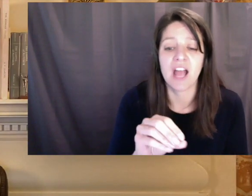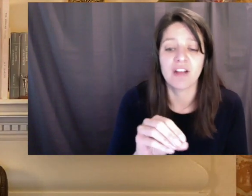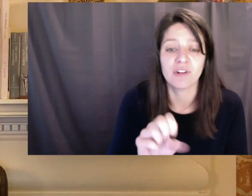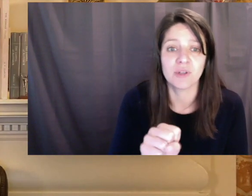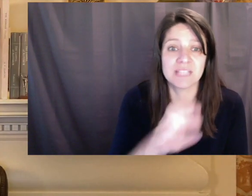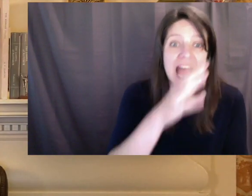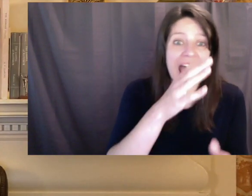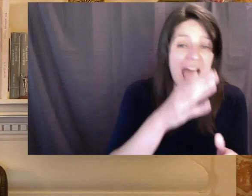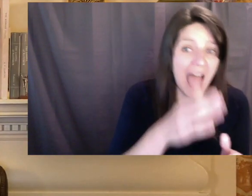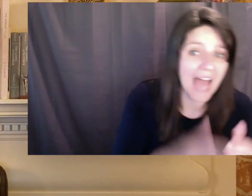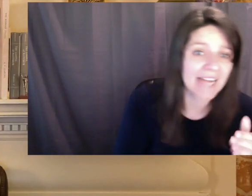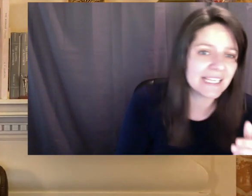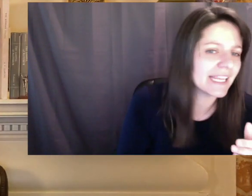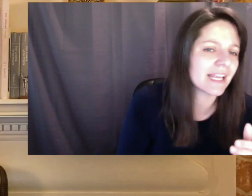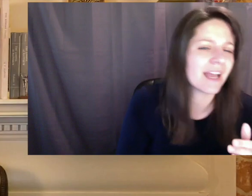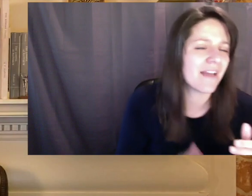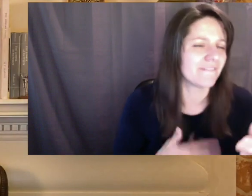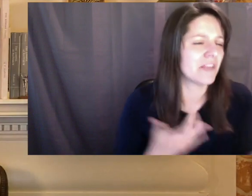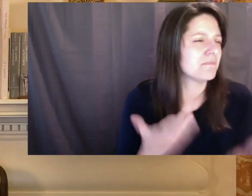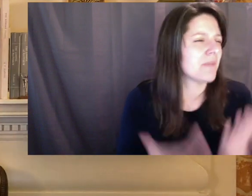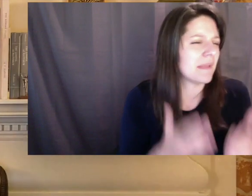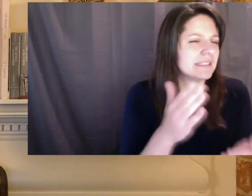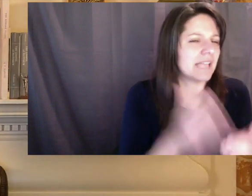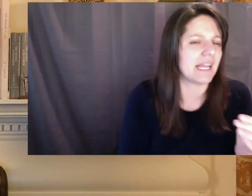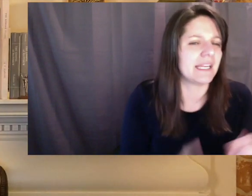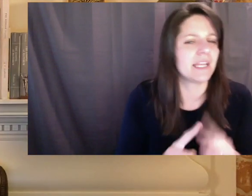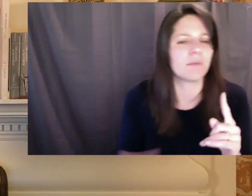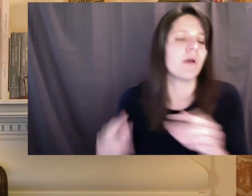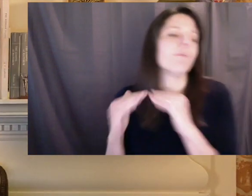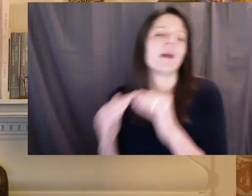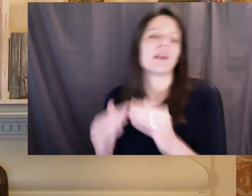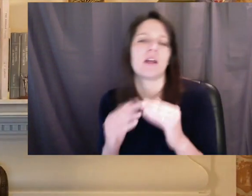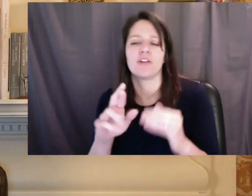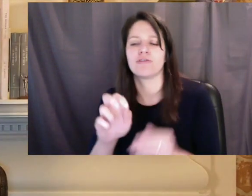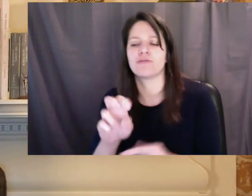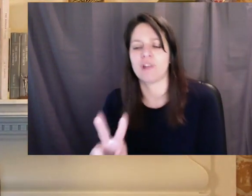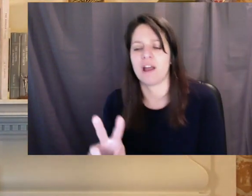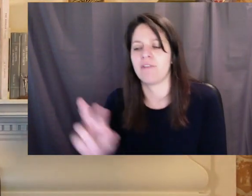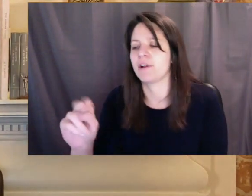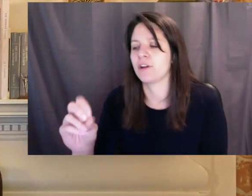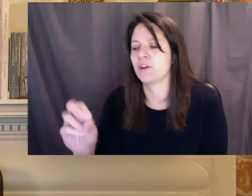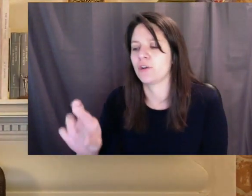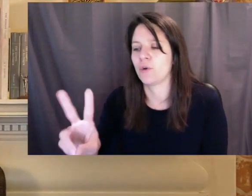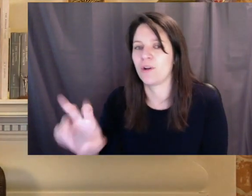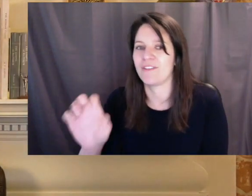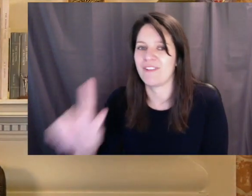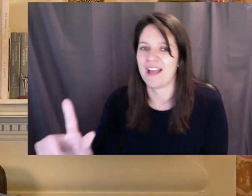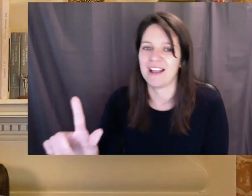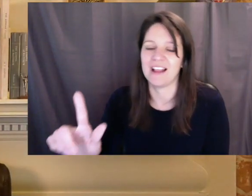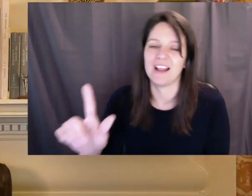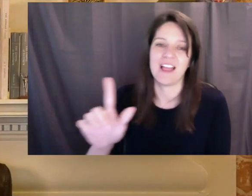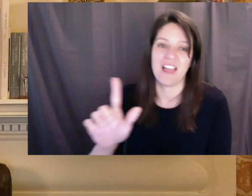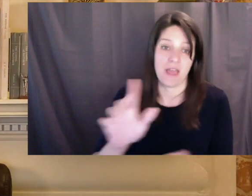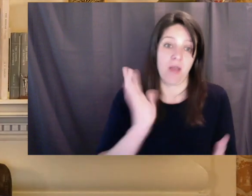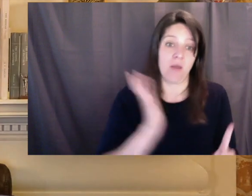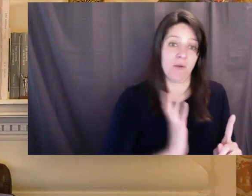to an end? On one hand, it feels like it is. But as my colleague, Reverend Norvell, says